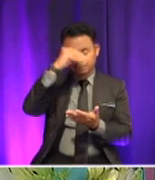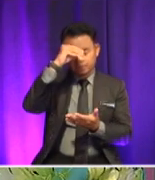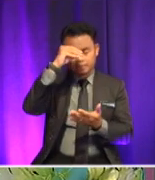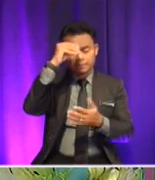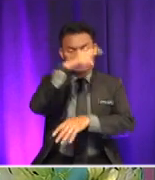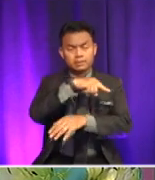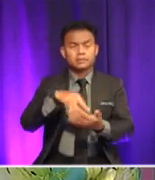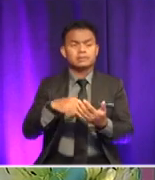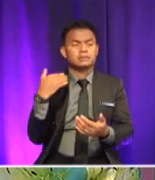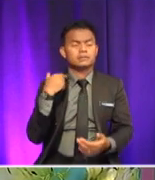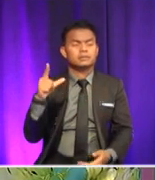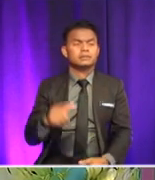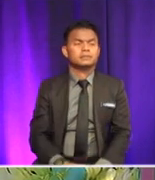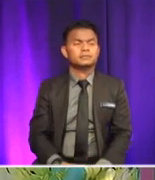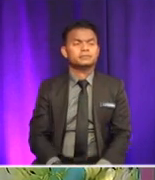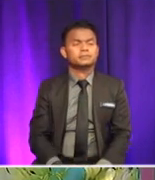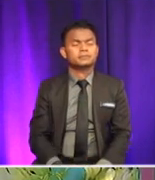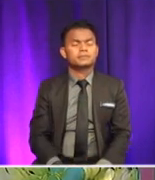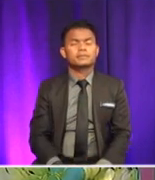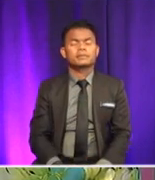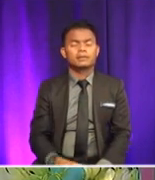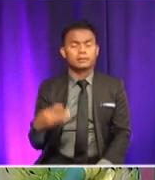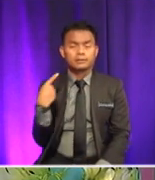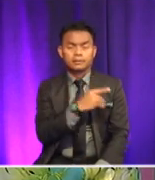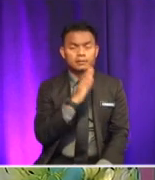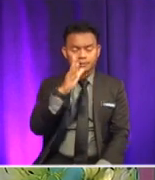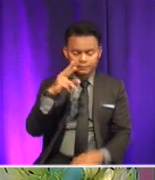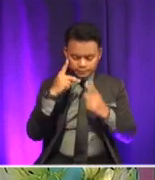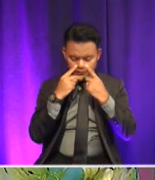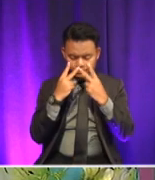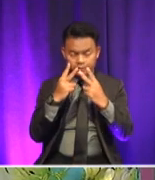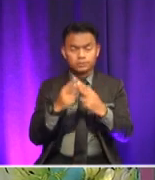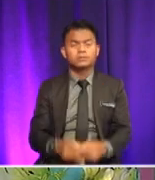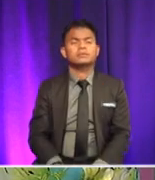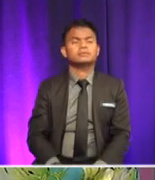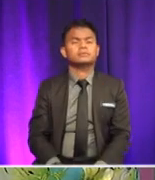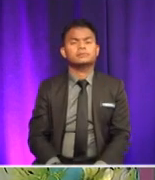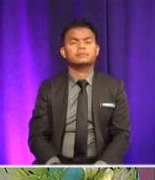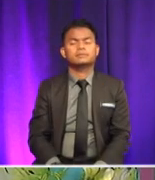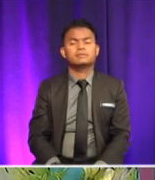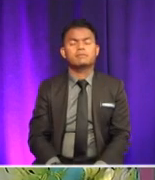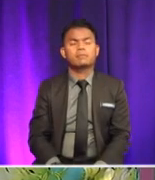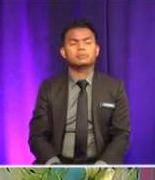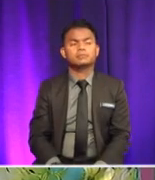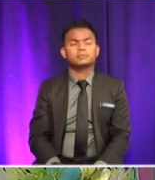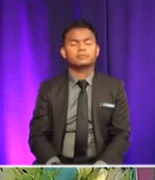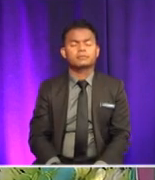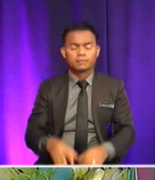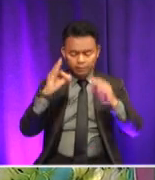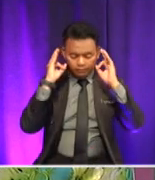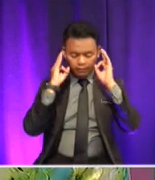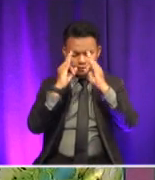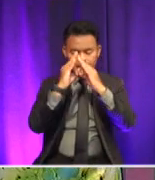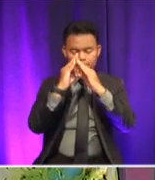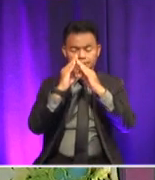so we're going to look also at what, when we are unpacking the question, focus only on